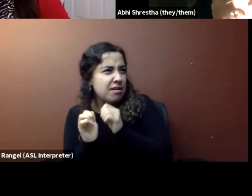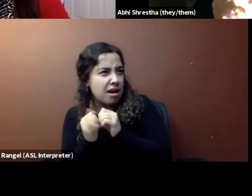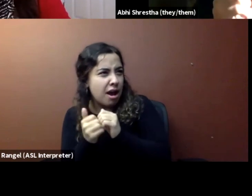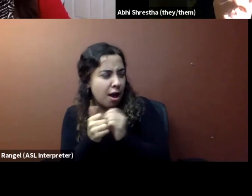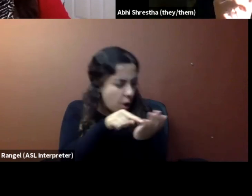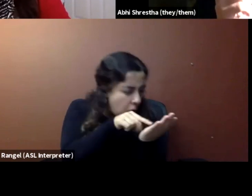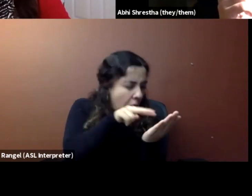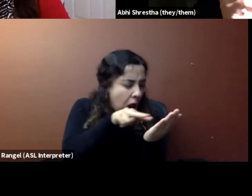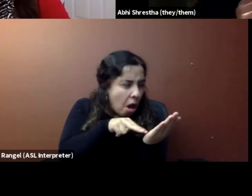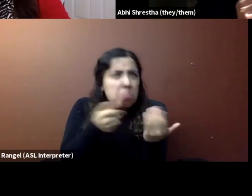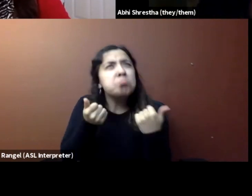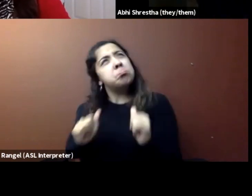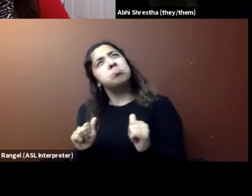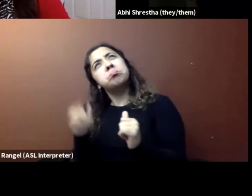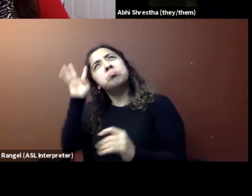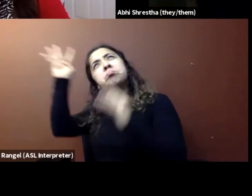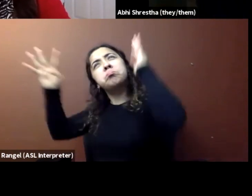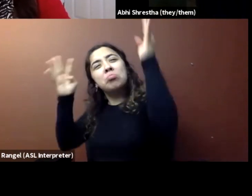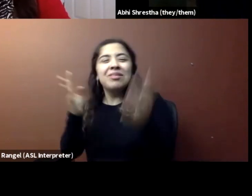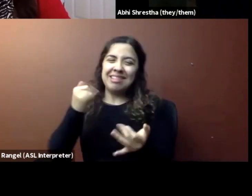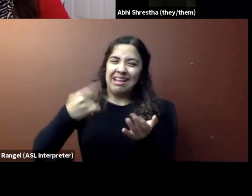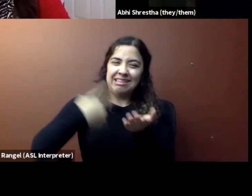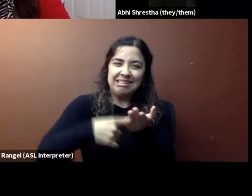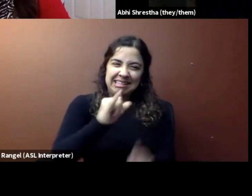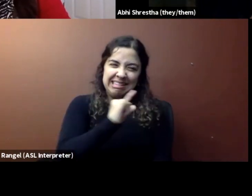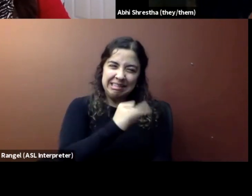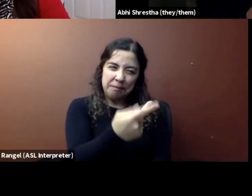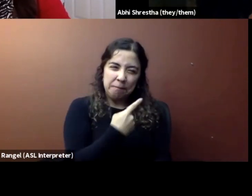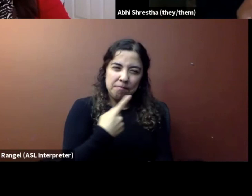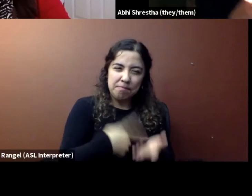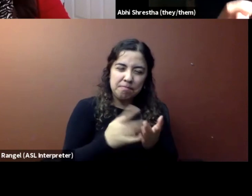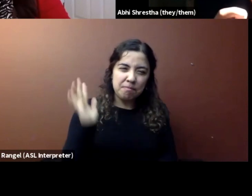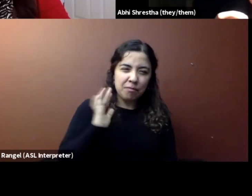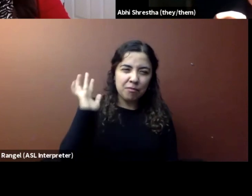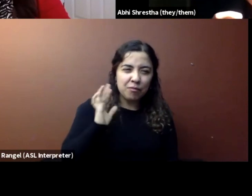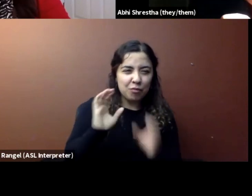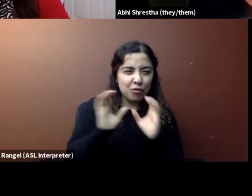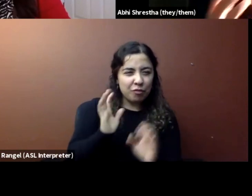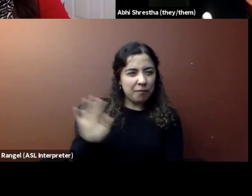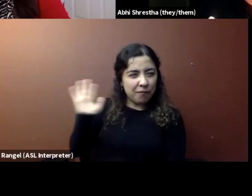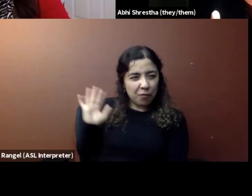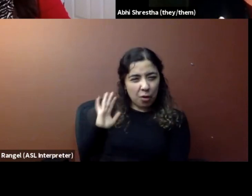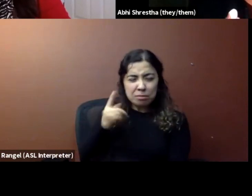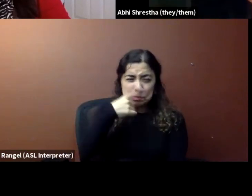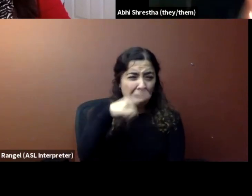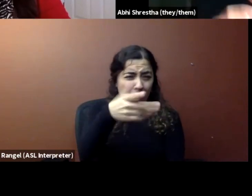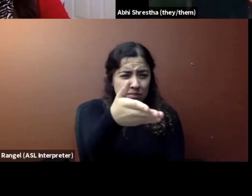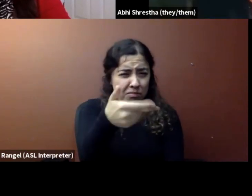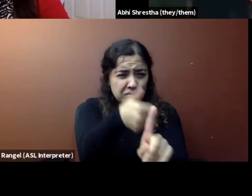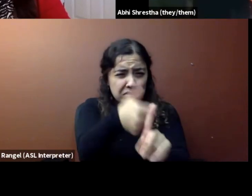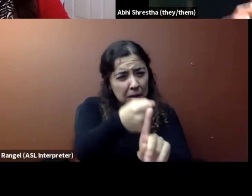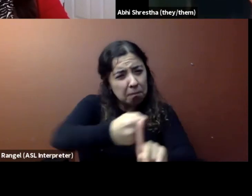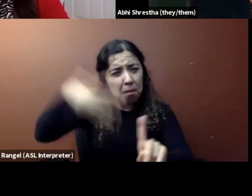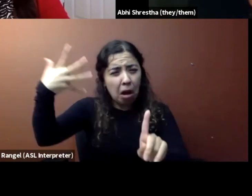it really reflects what our conversation earlier is speaking to as well. So would you mind talking to